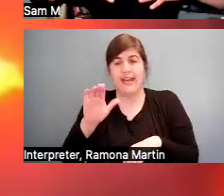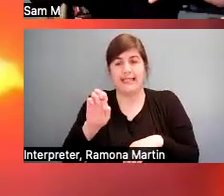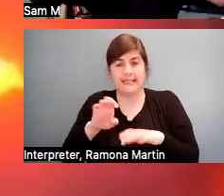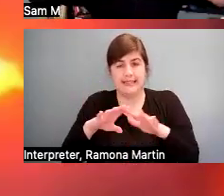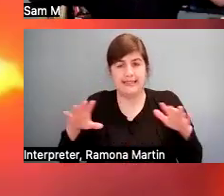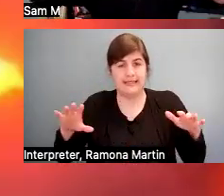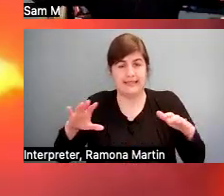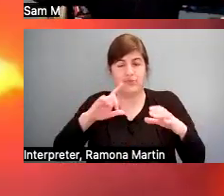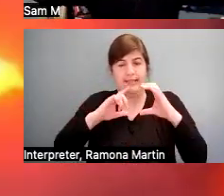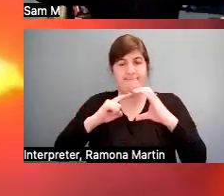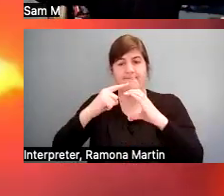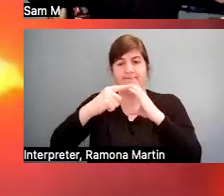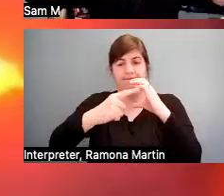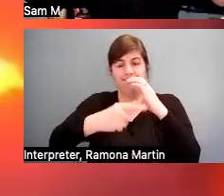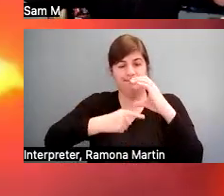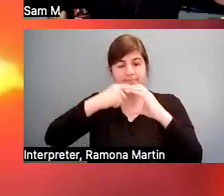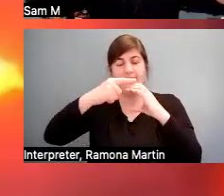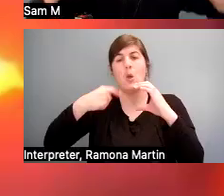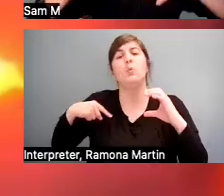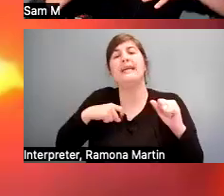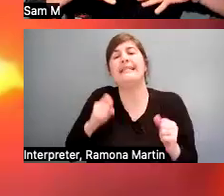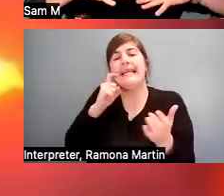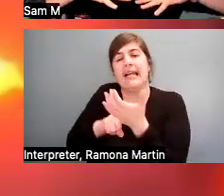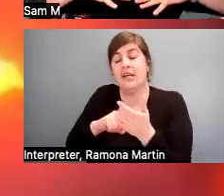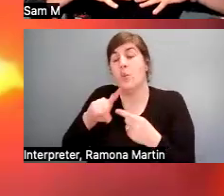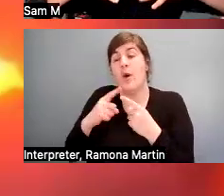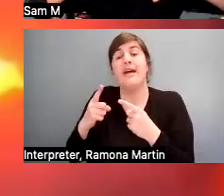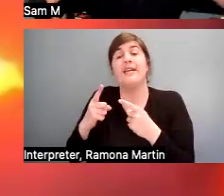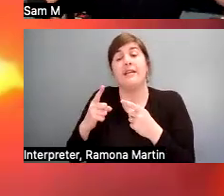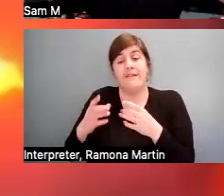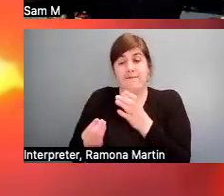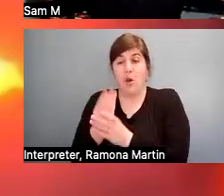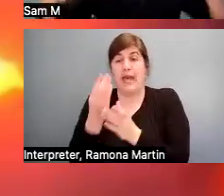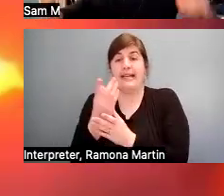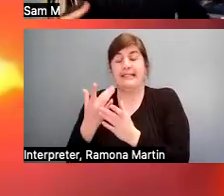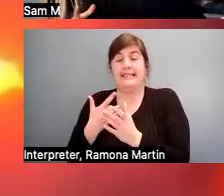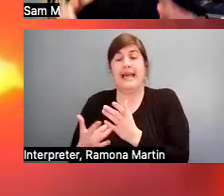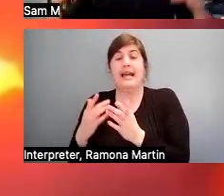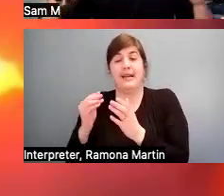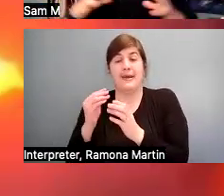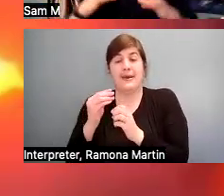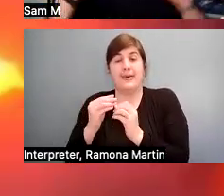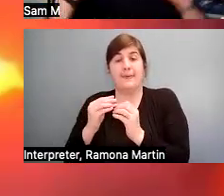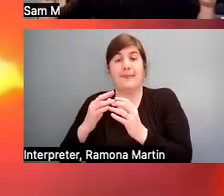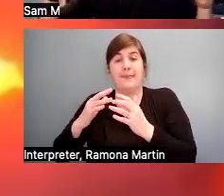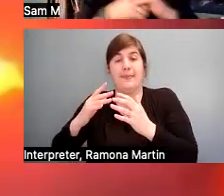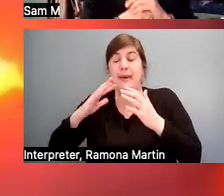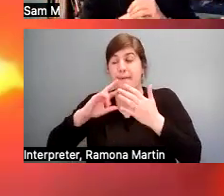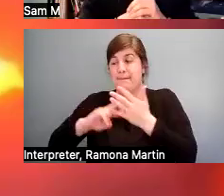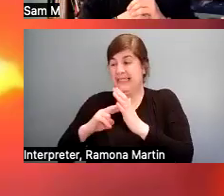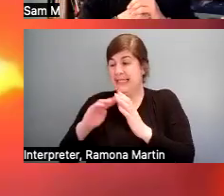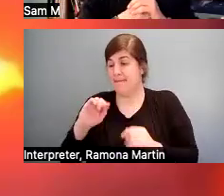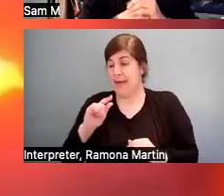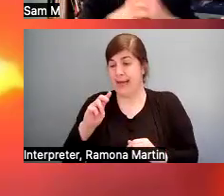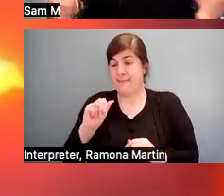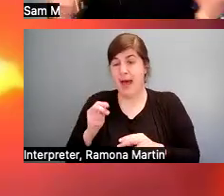we can detect when volcanoes are inflating. And usually inflating means there is magma building up under the